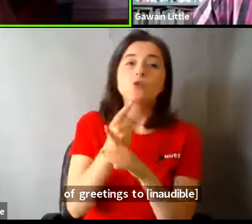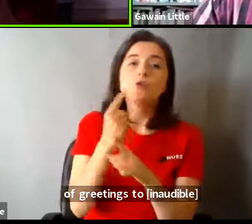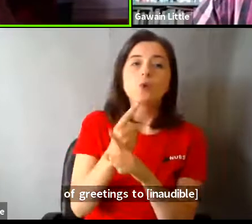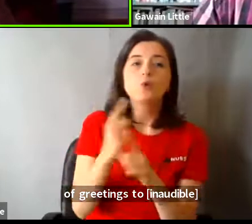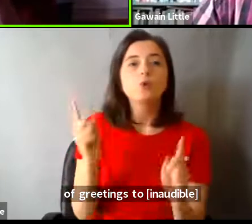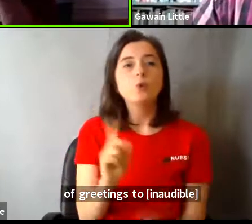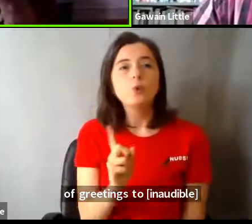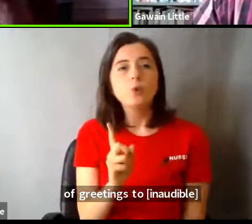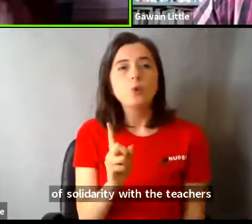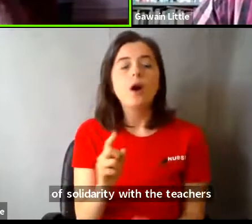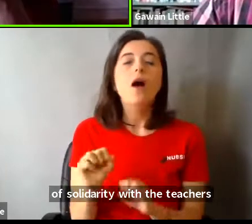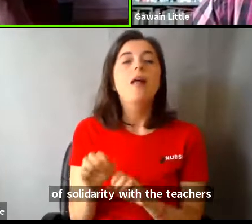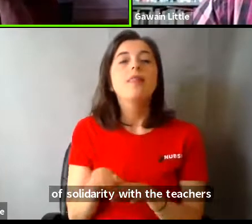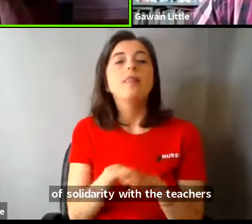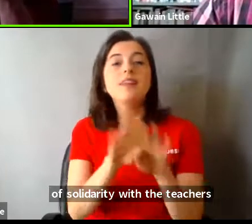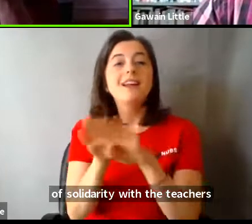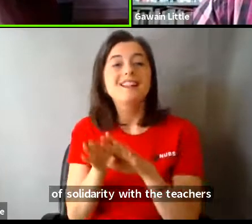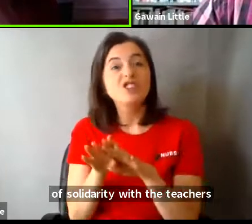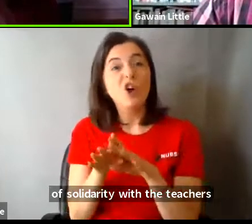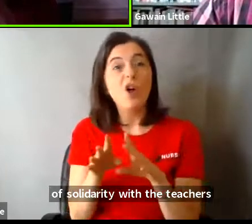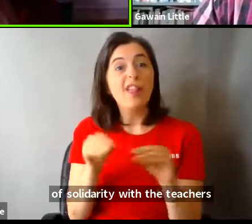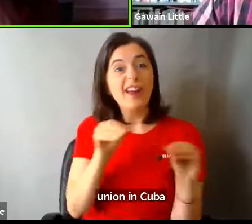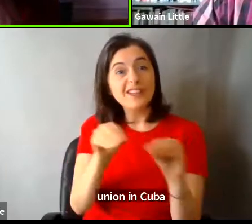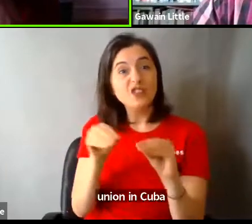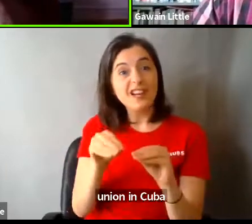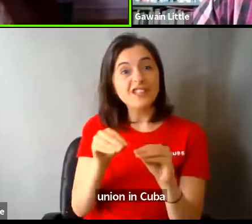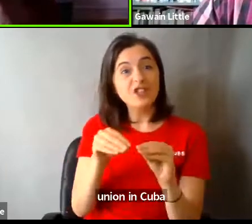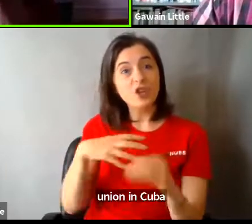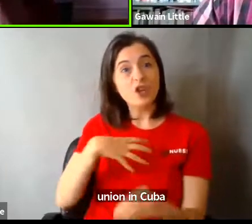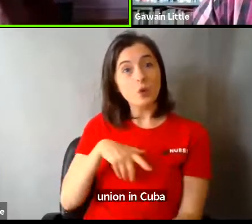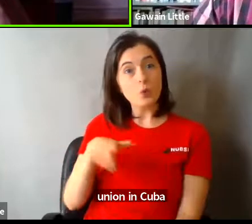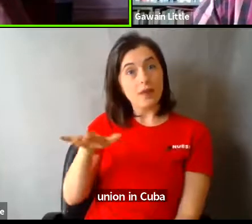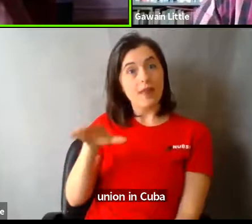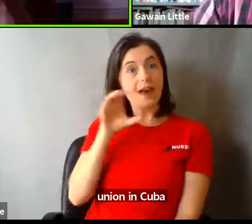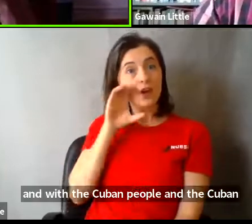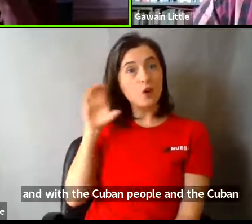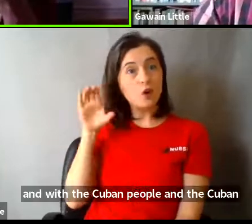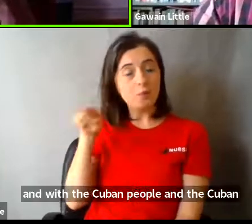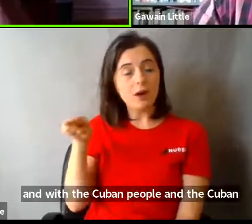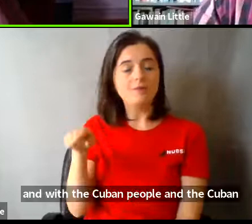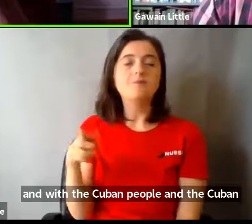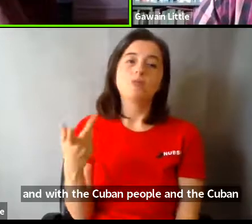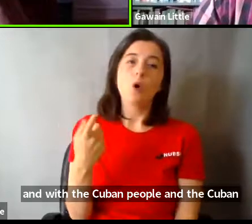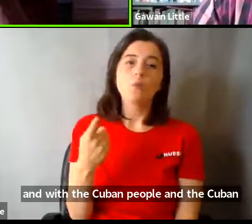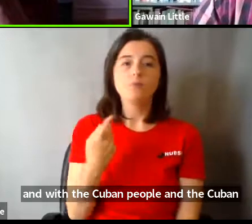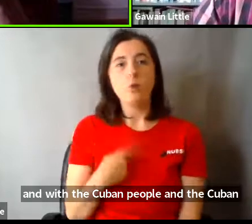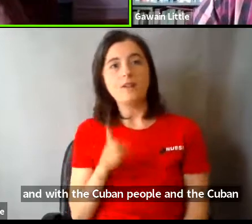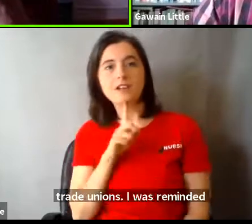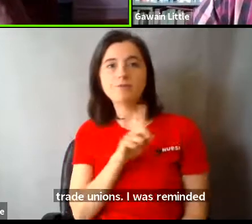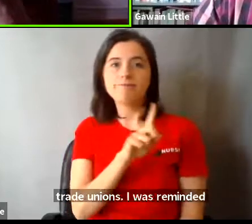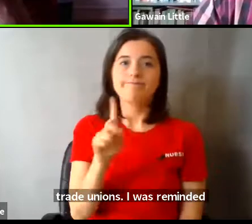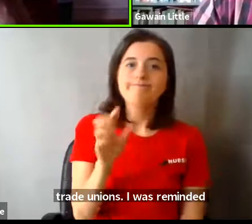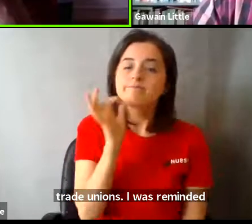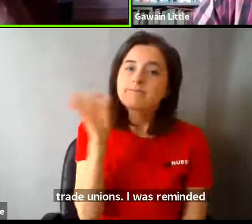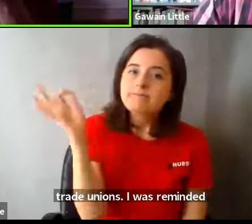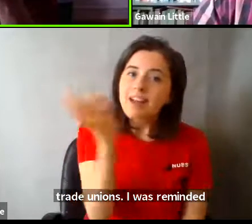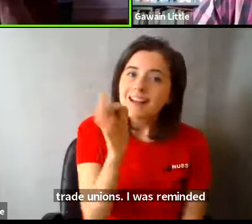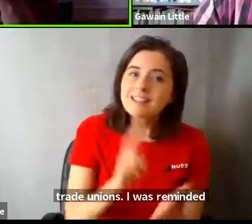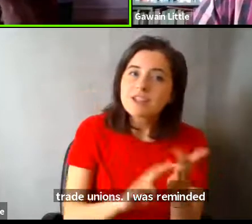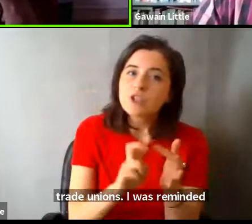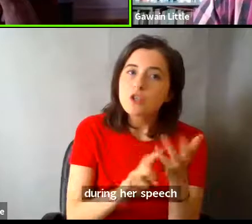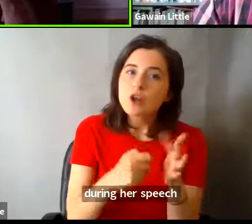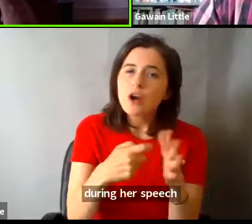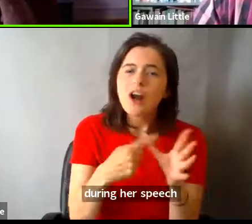in Cuba. And one of our delegates said to Niurka, what happens if you